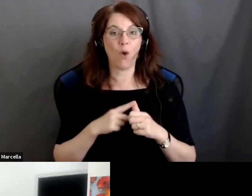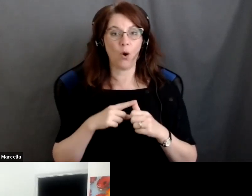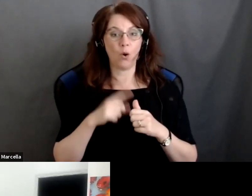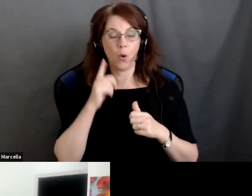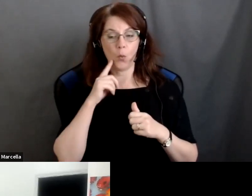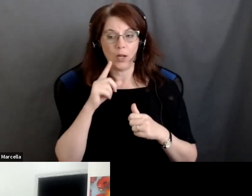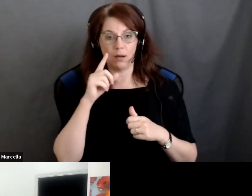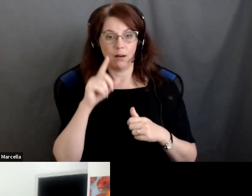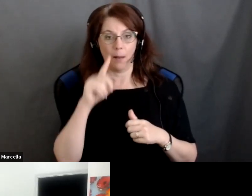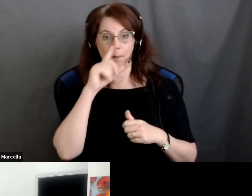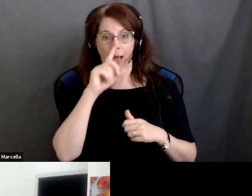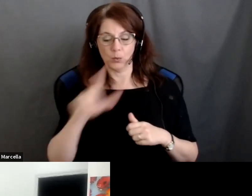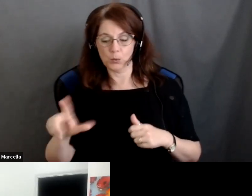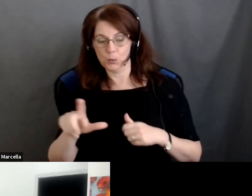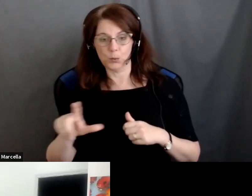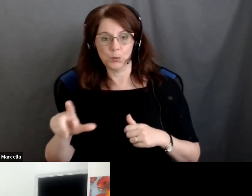over